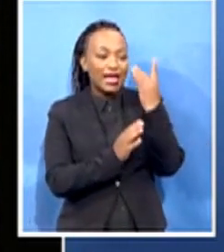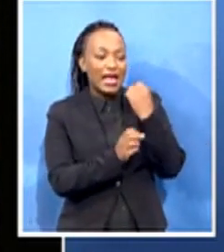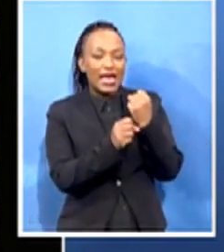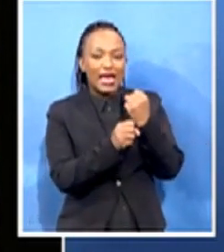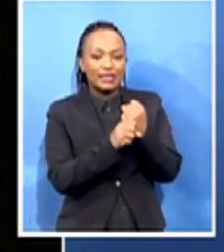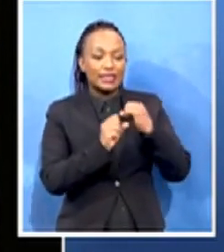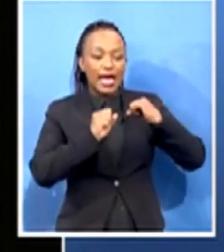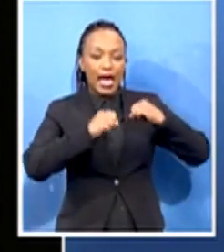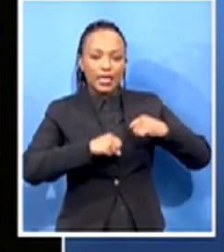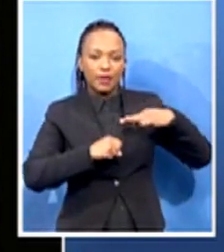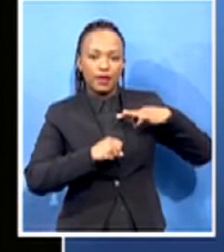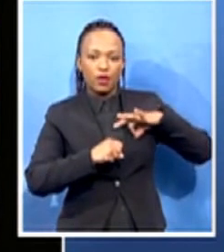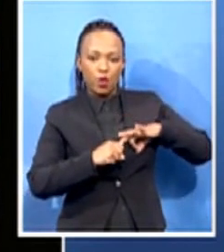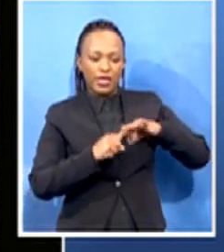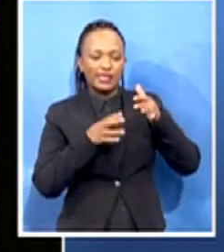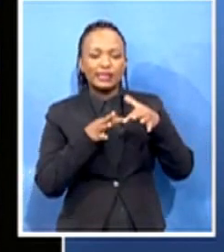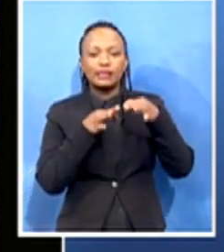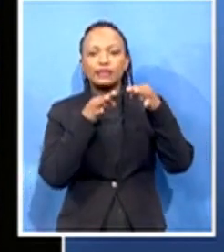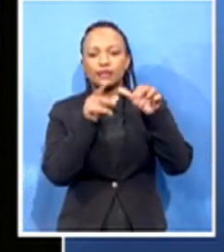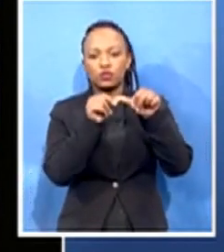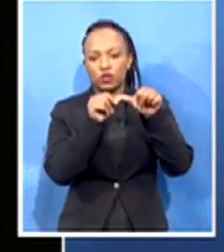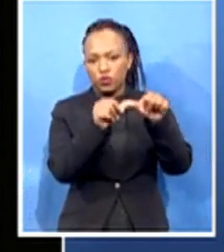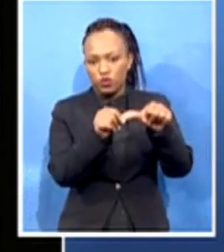particularly on the wages and the housing?